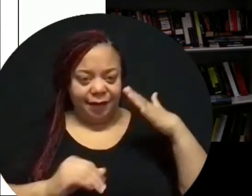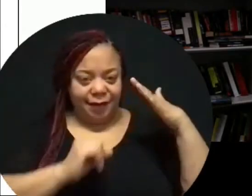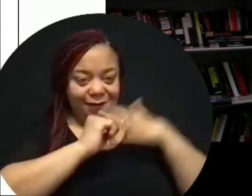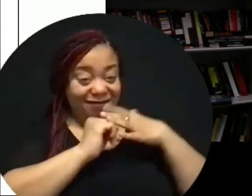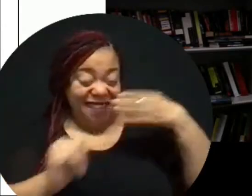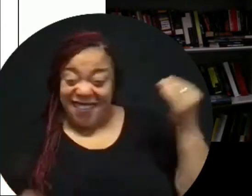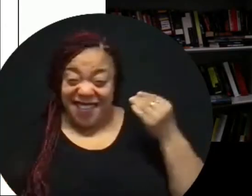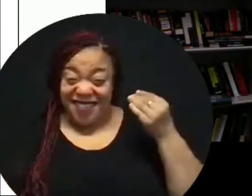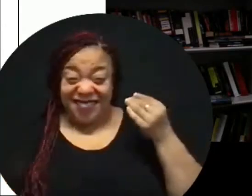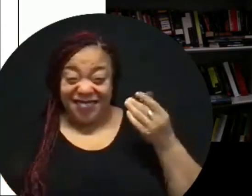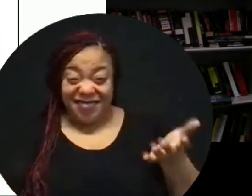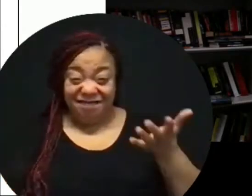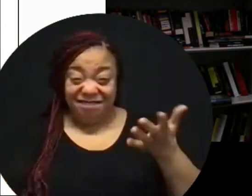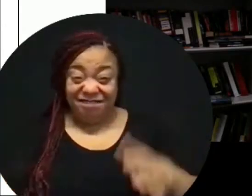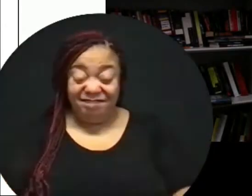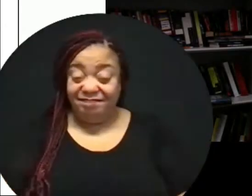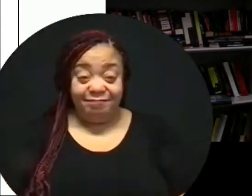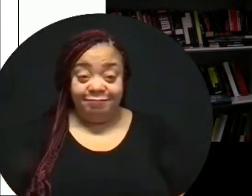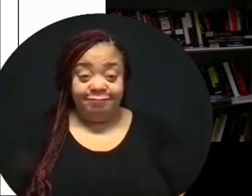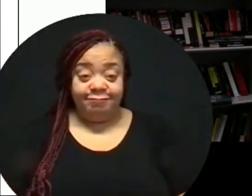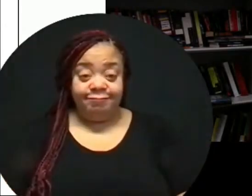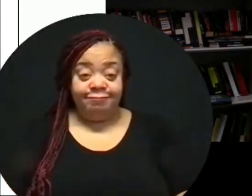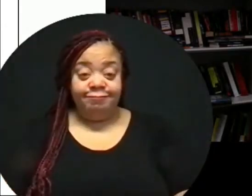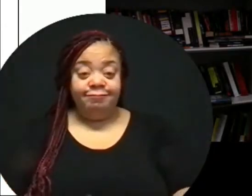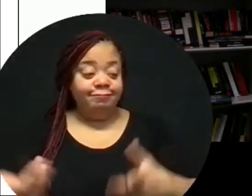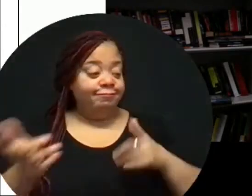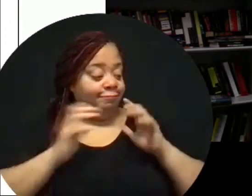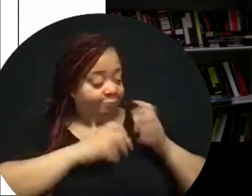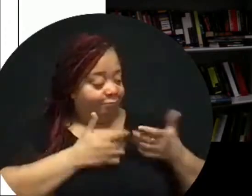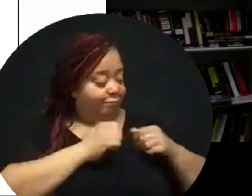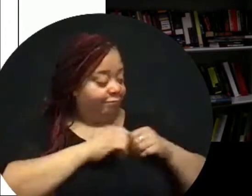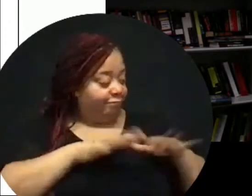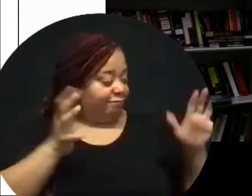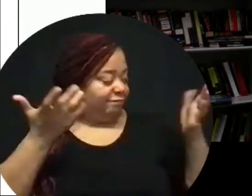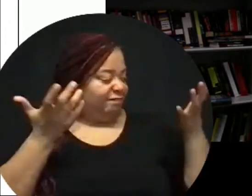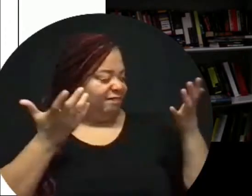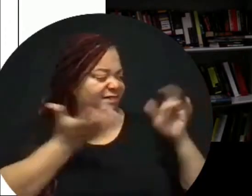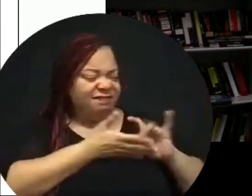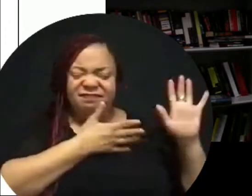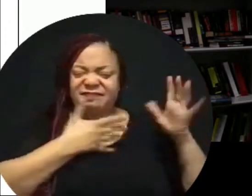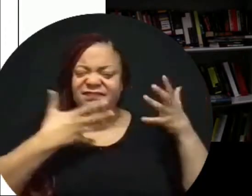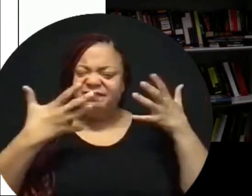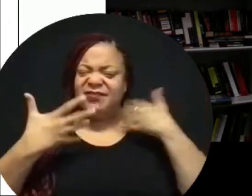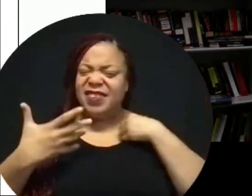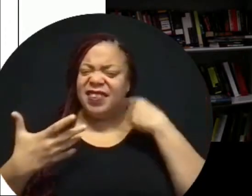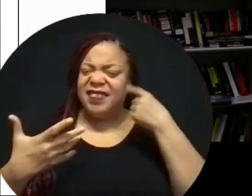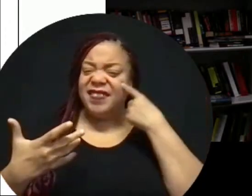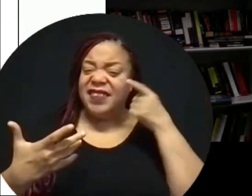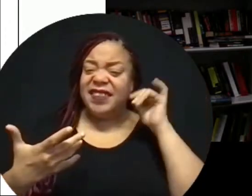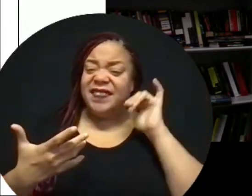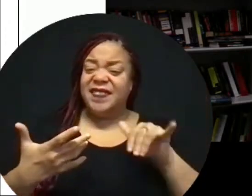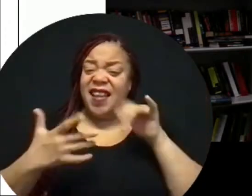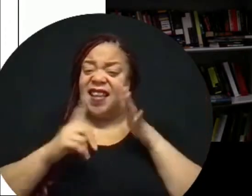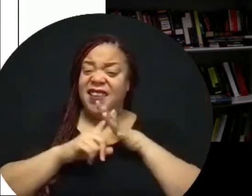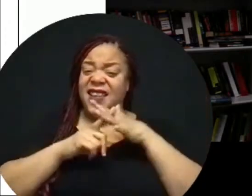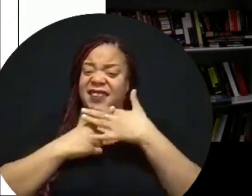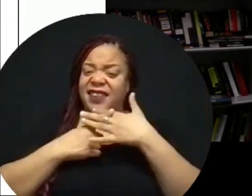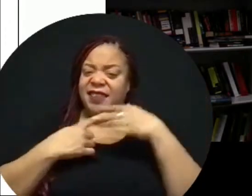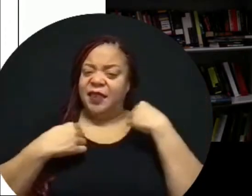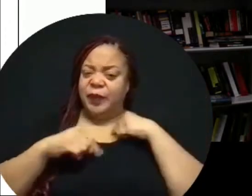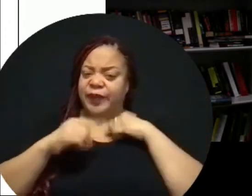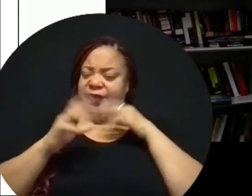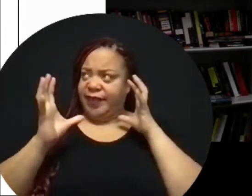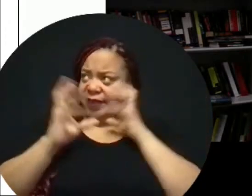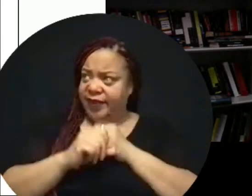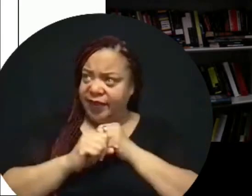context, we're drawn to a function within wider Western thought,